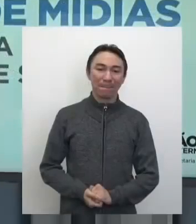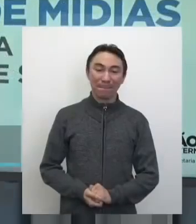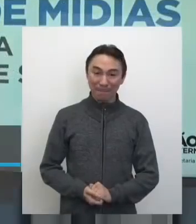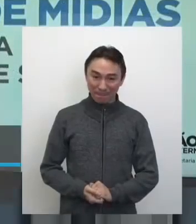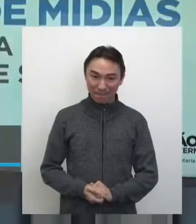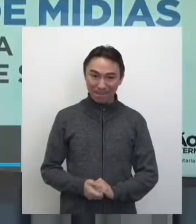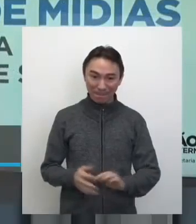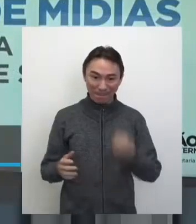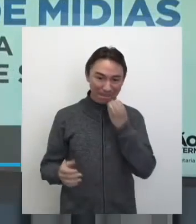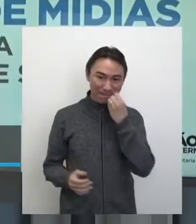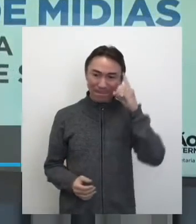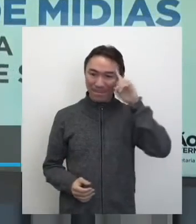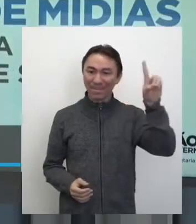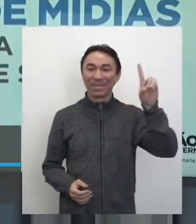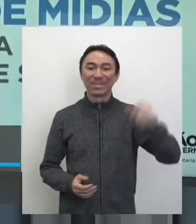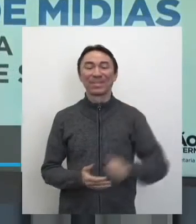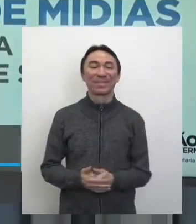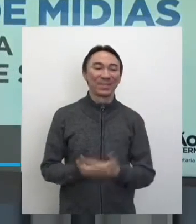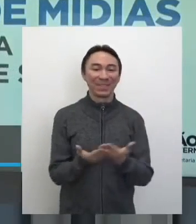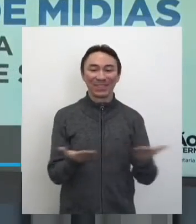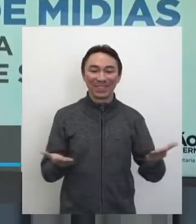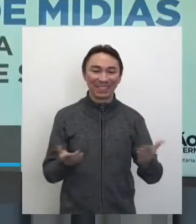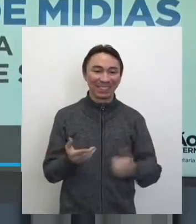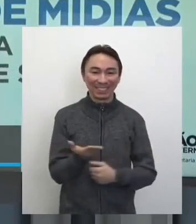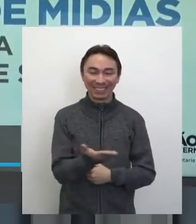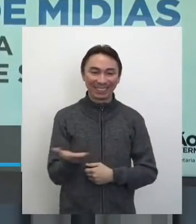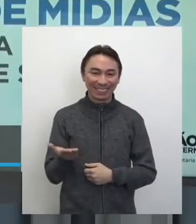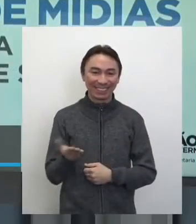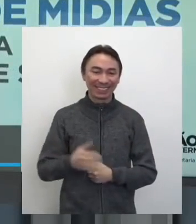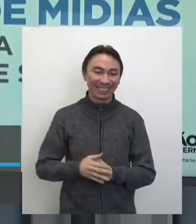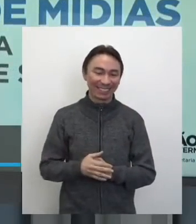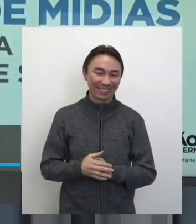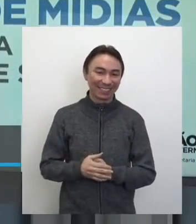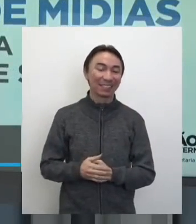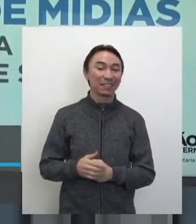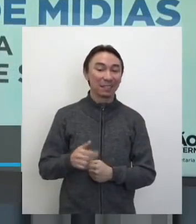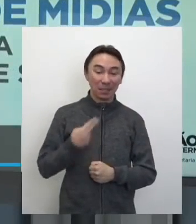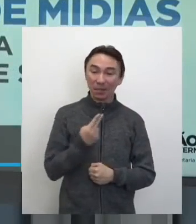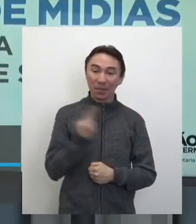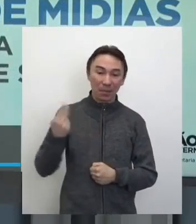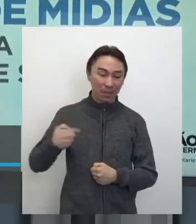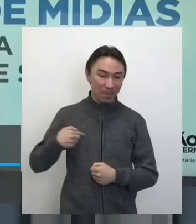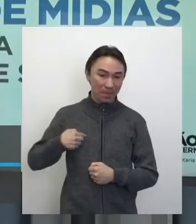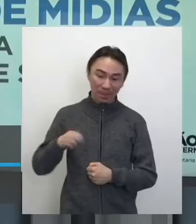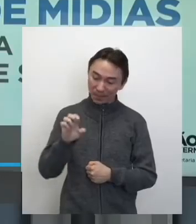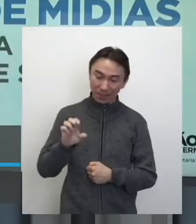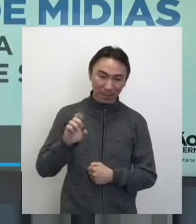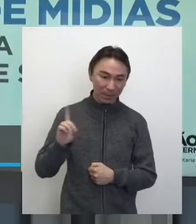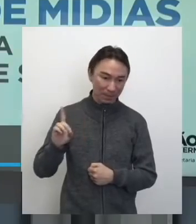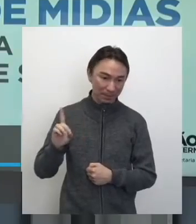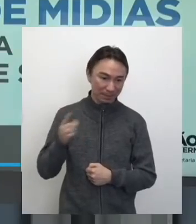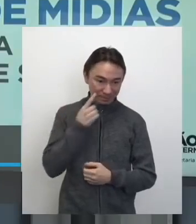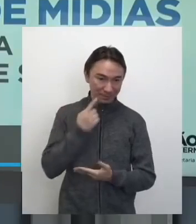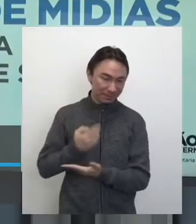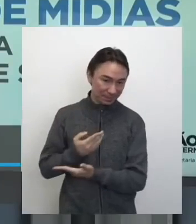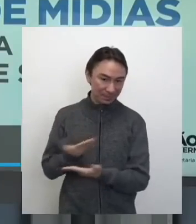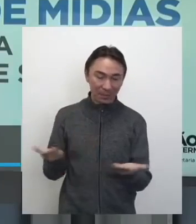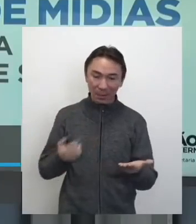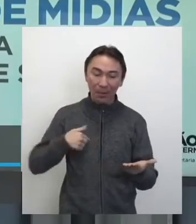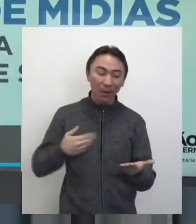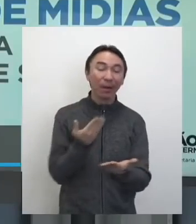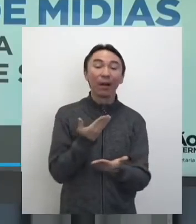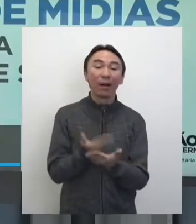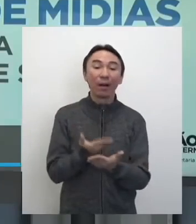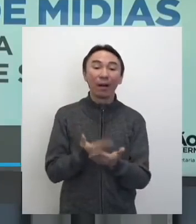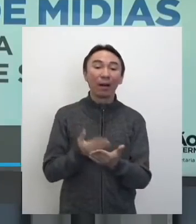good morning Mystery of the sixties greats My name is then Walk or other English